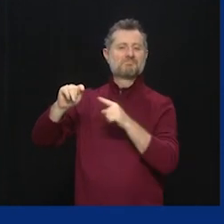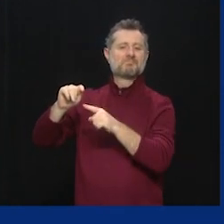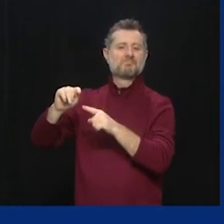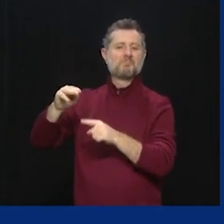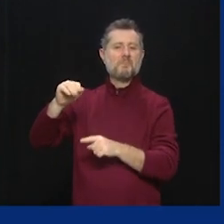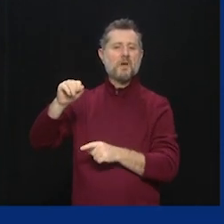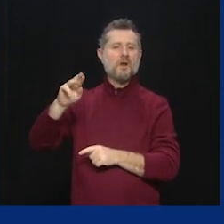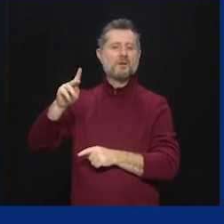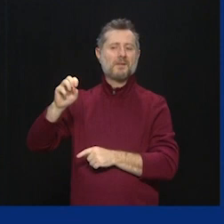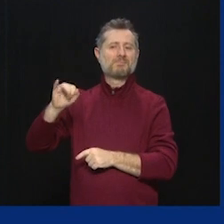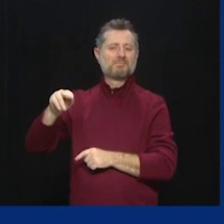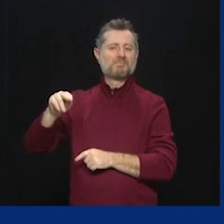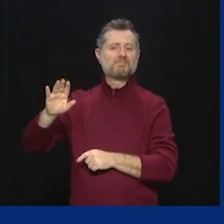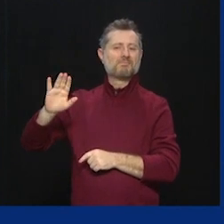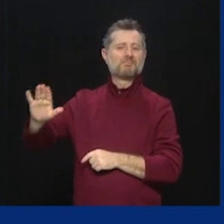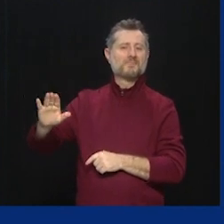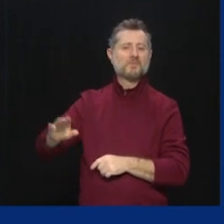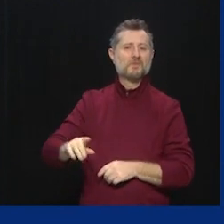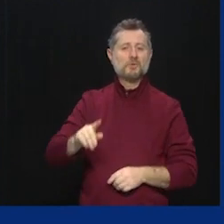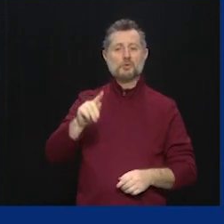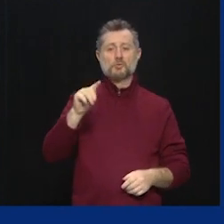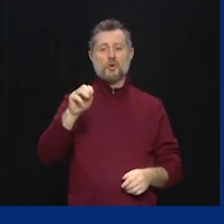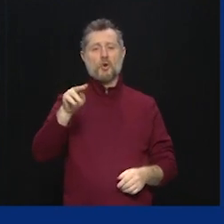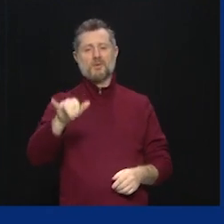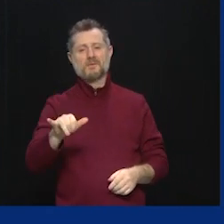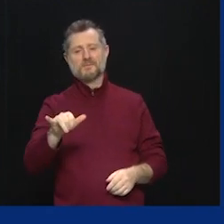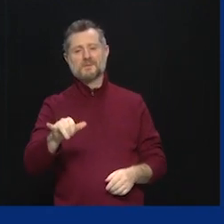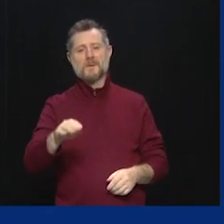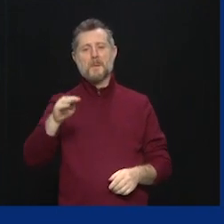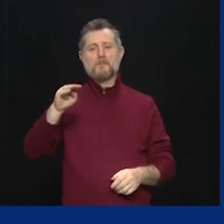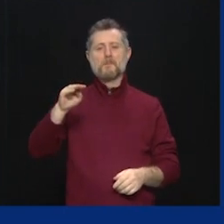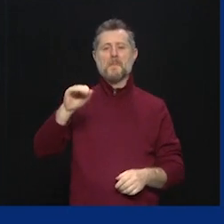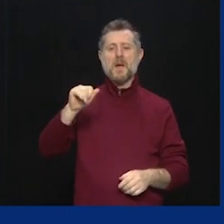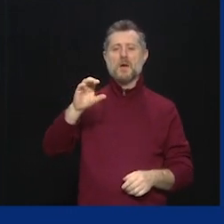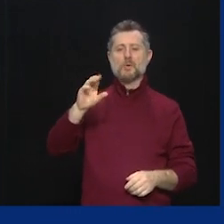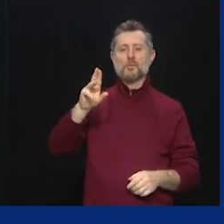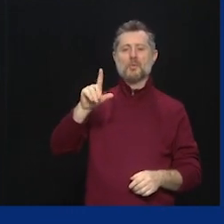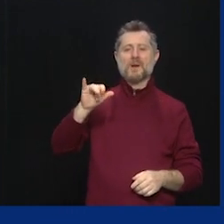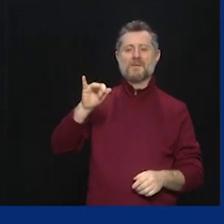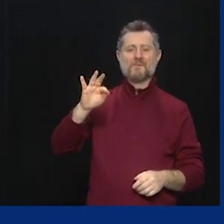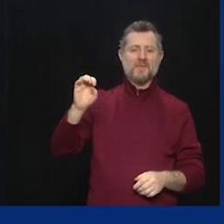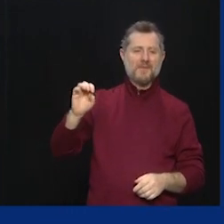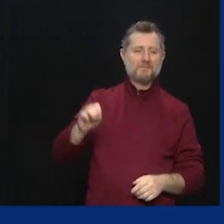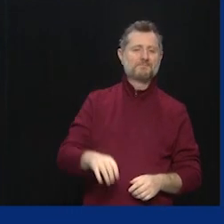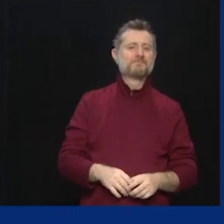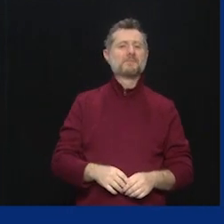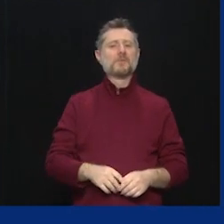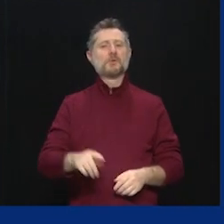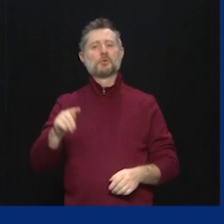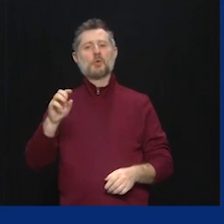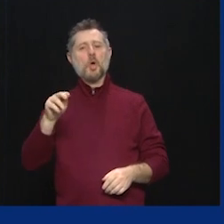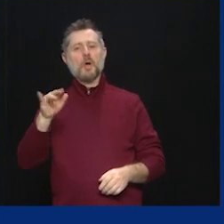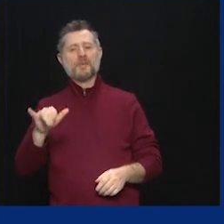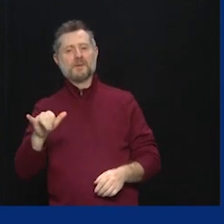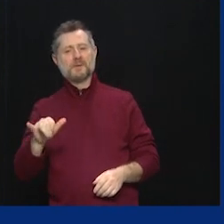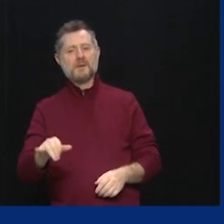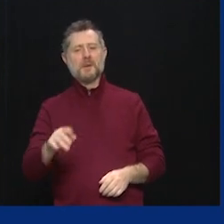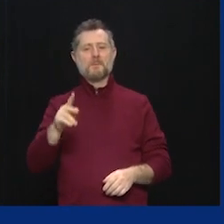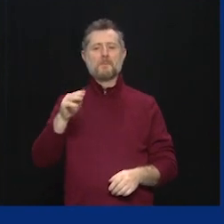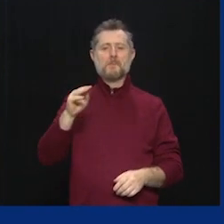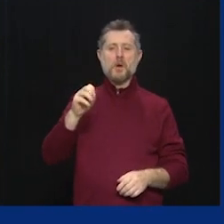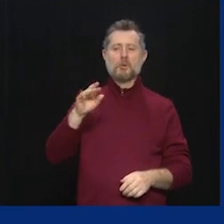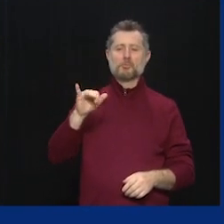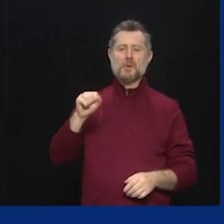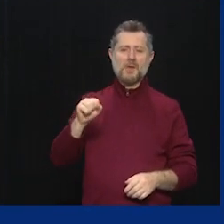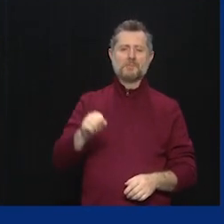has quietly worked hard. Tom Pistori, I see in the audience, has worked so hard on behalf of Tim Lywicki, Jeff Wilpon, Richard